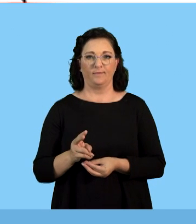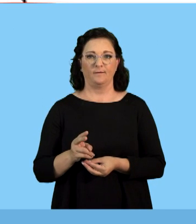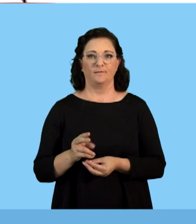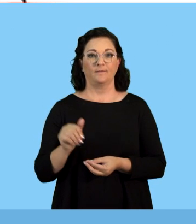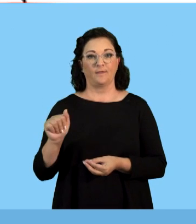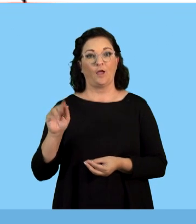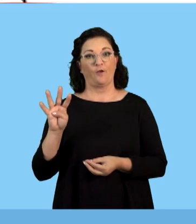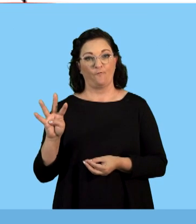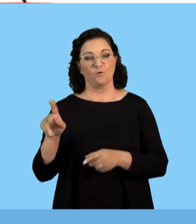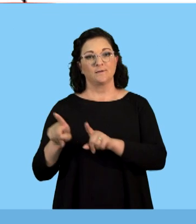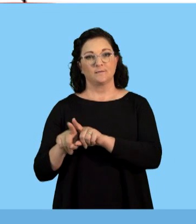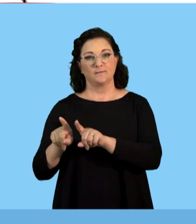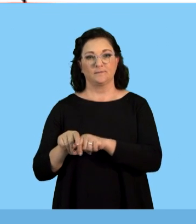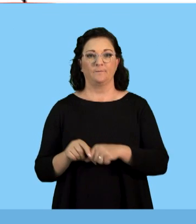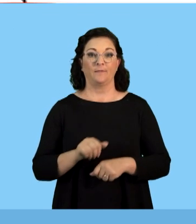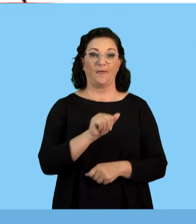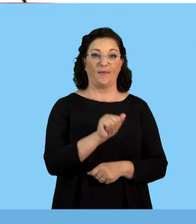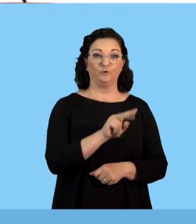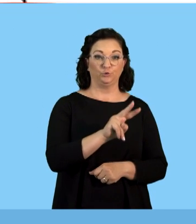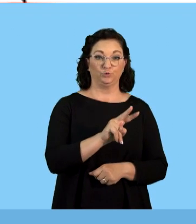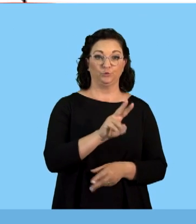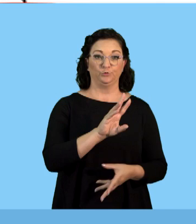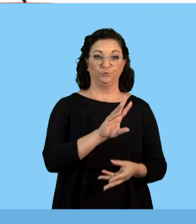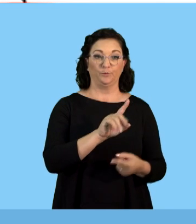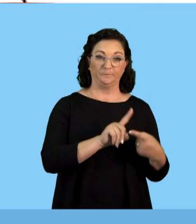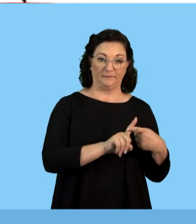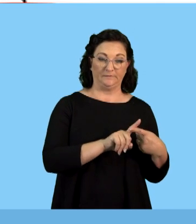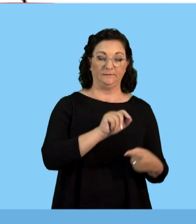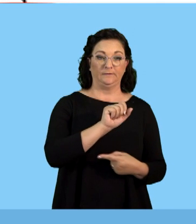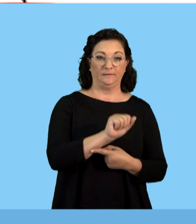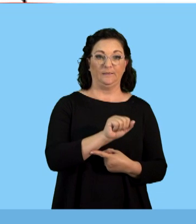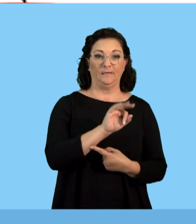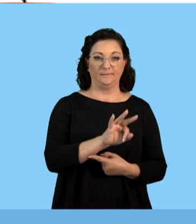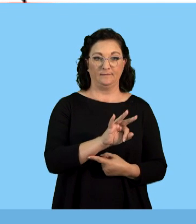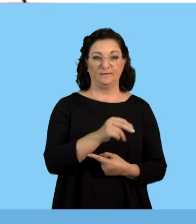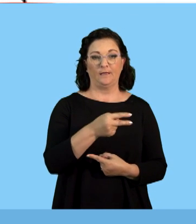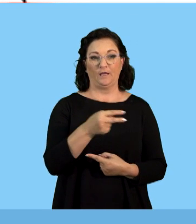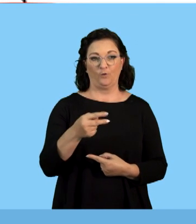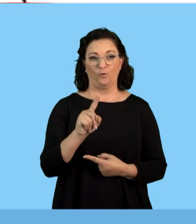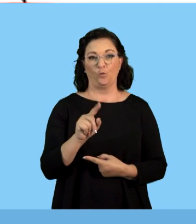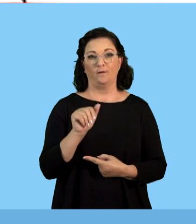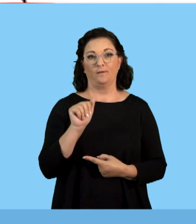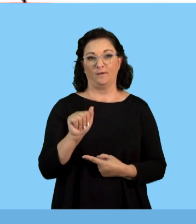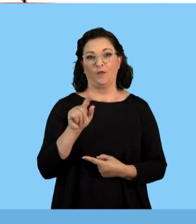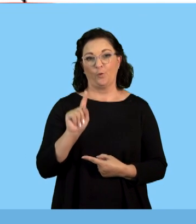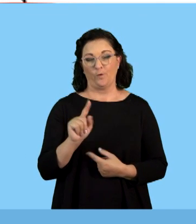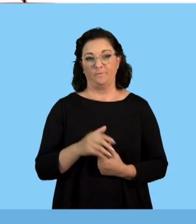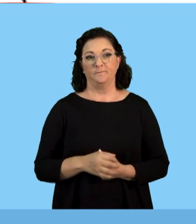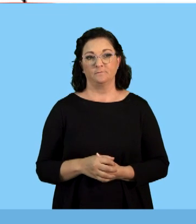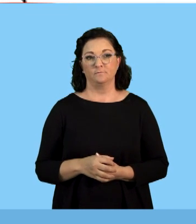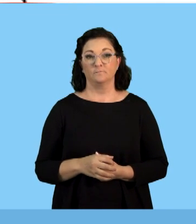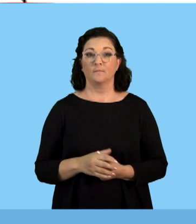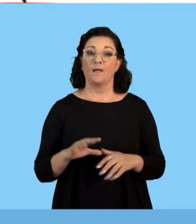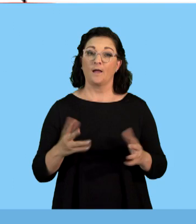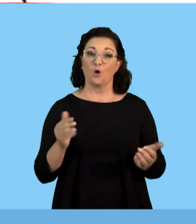to be passing through A4. So therefore, A2 plus A3 is going to be equals to A1. So how do these current